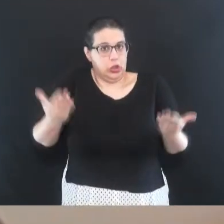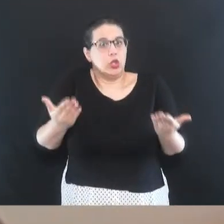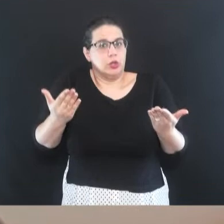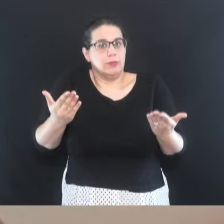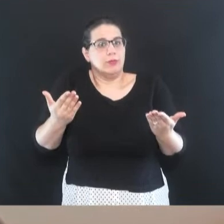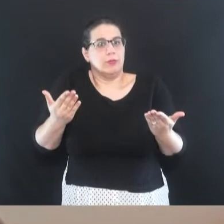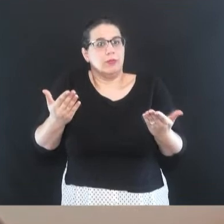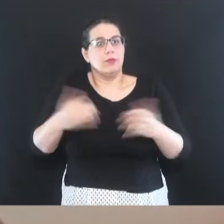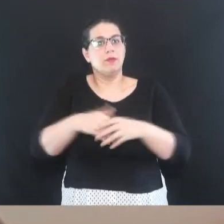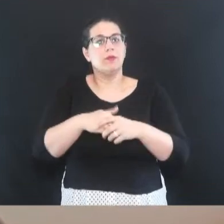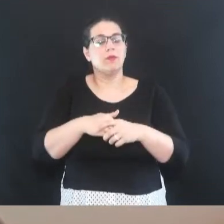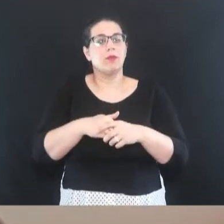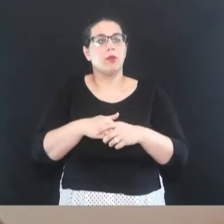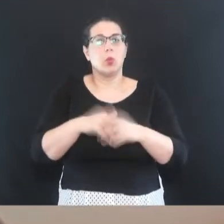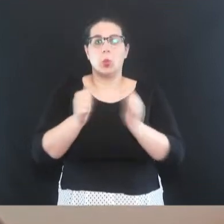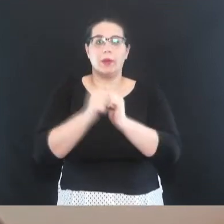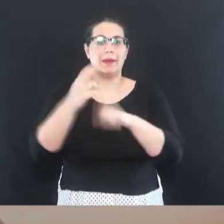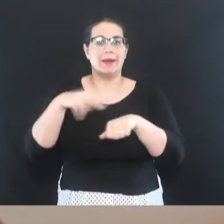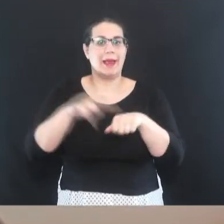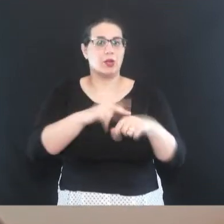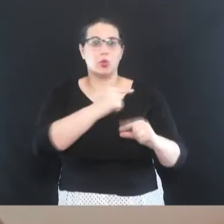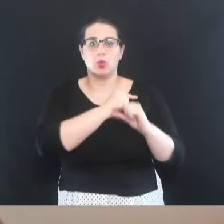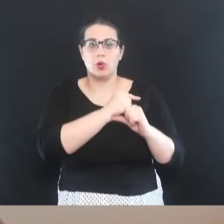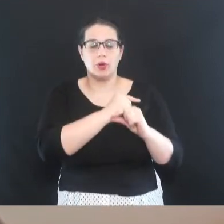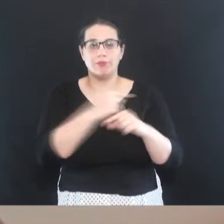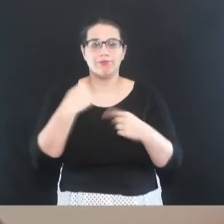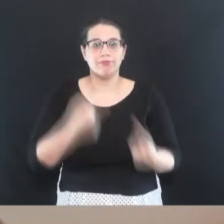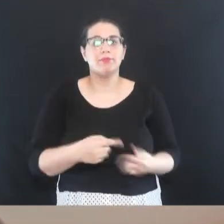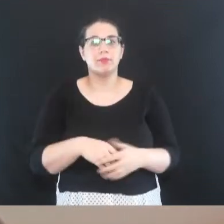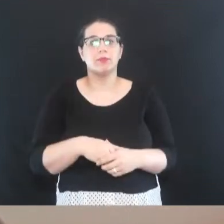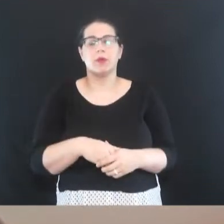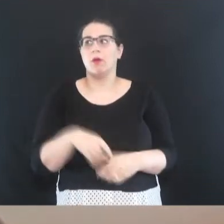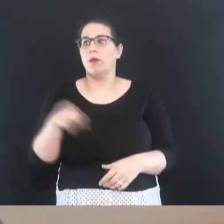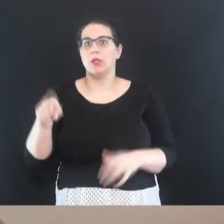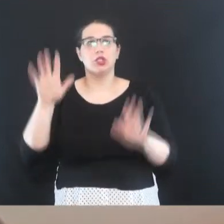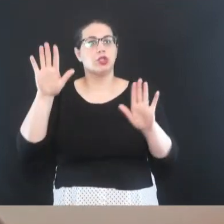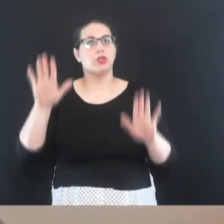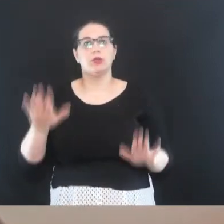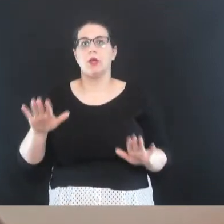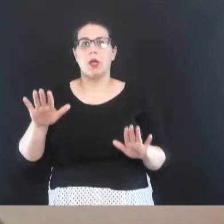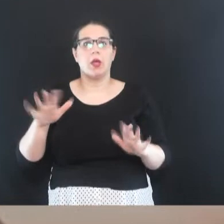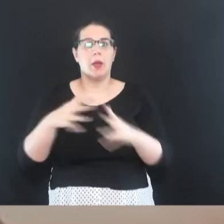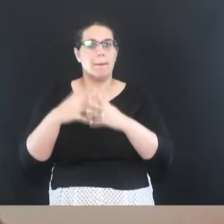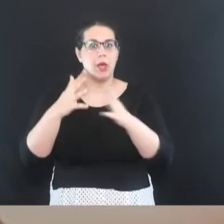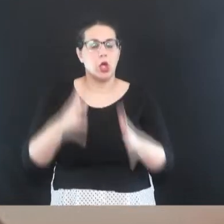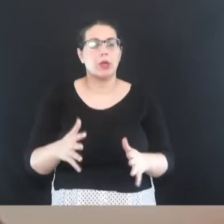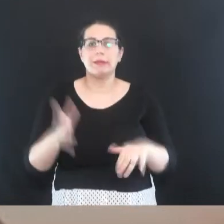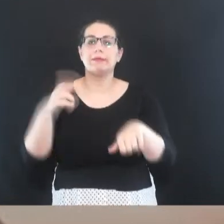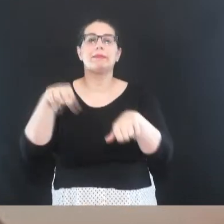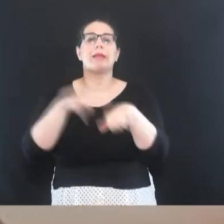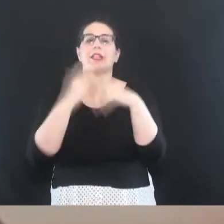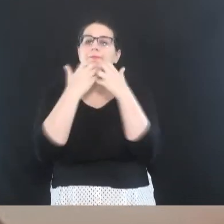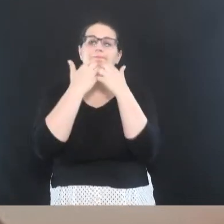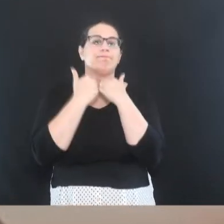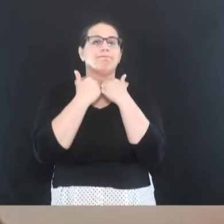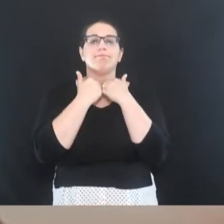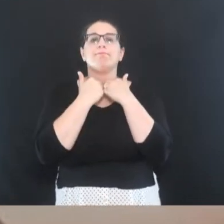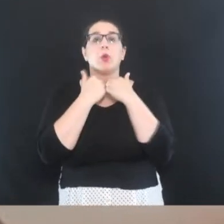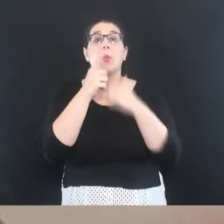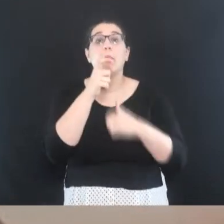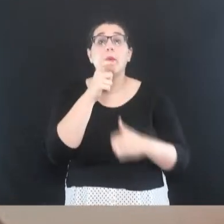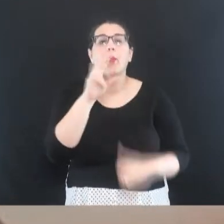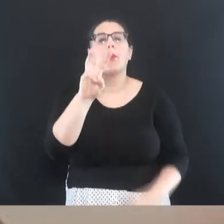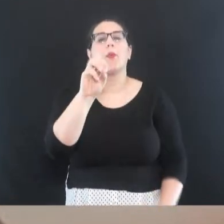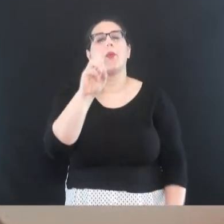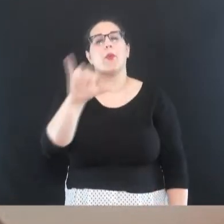leadership of the National Guard, a great American. I call him a national treasure. and that's Woody Williams,